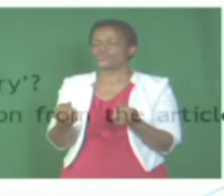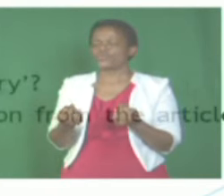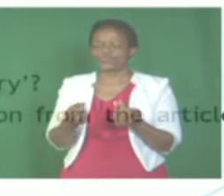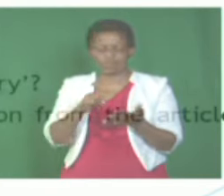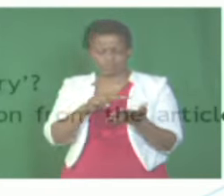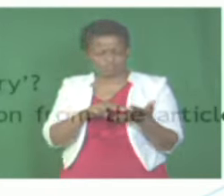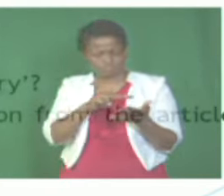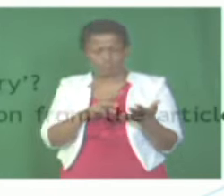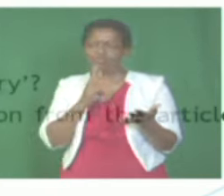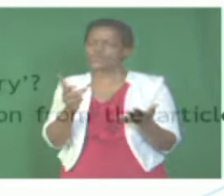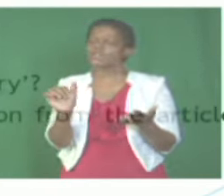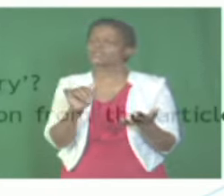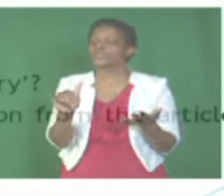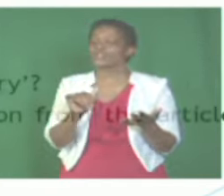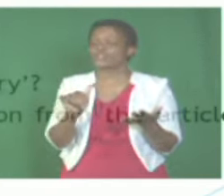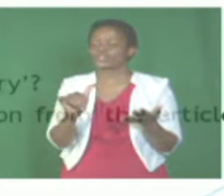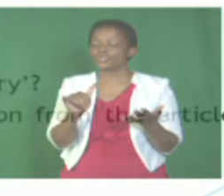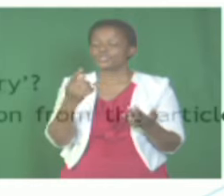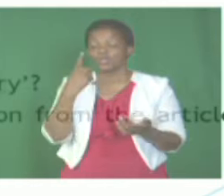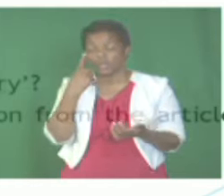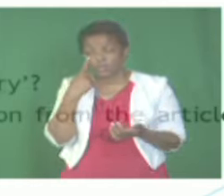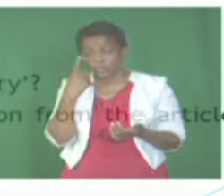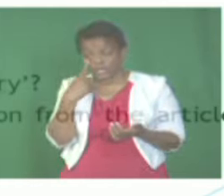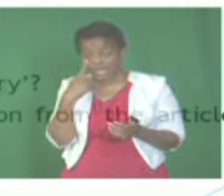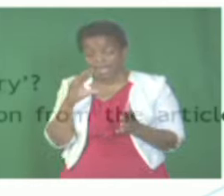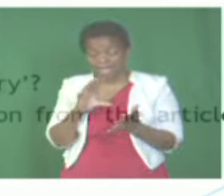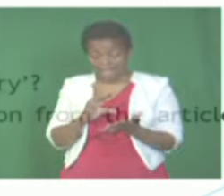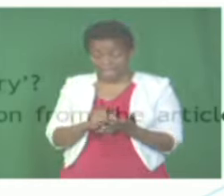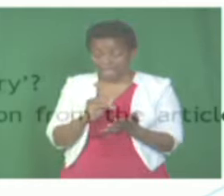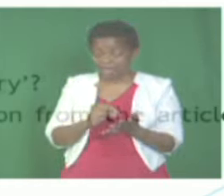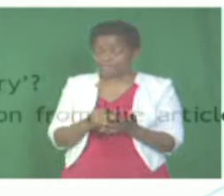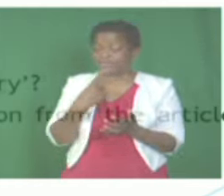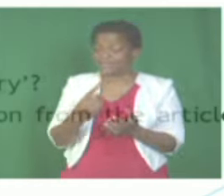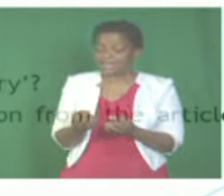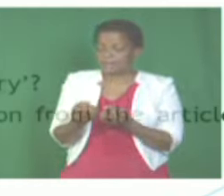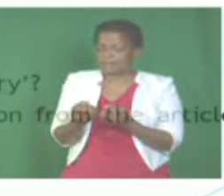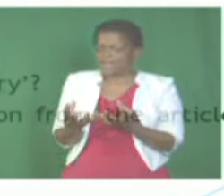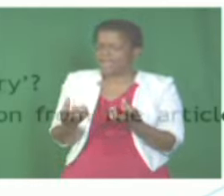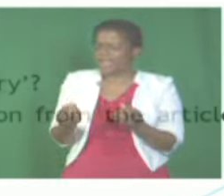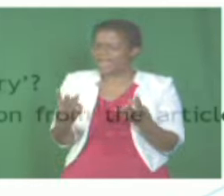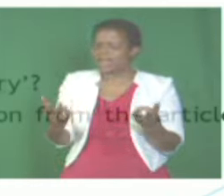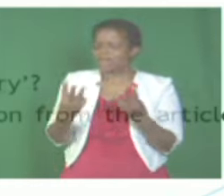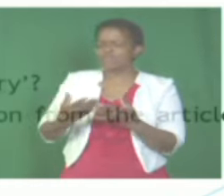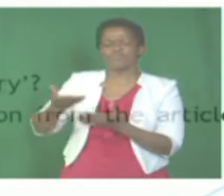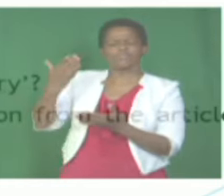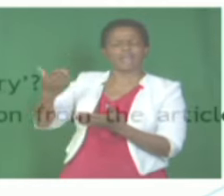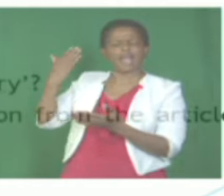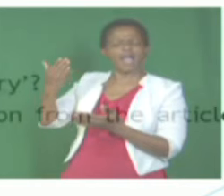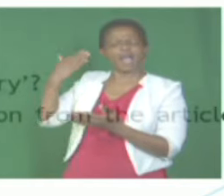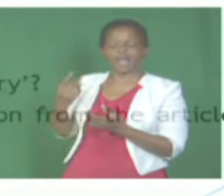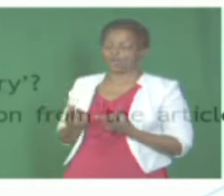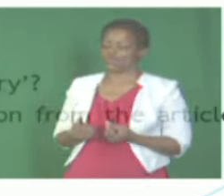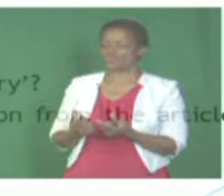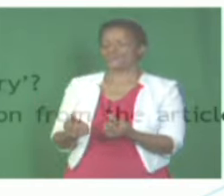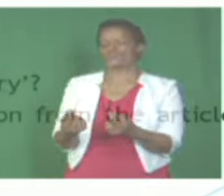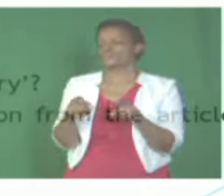your answer and see that there's this phrase that shows that many ancient tribes practice it. And notice that